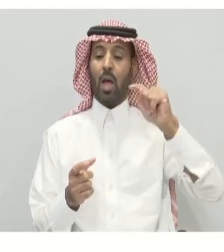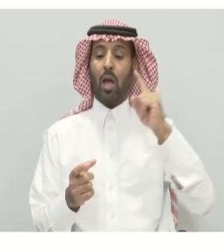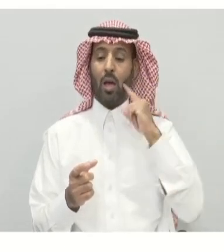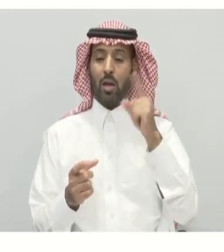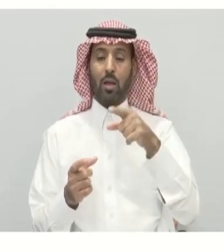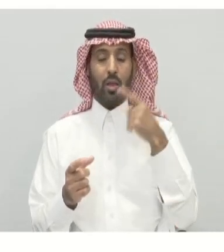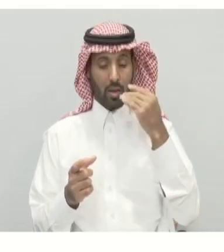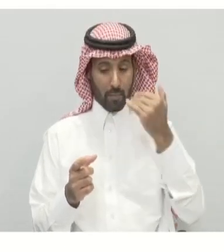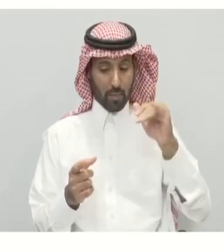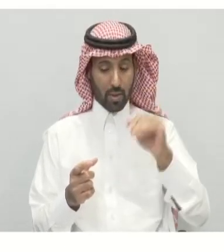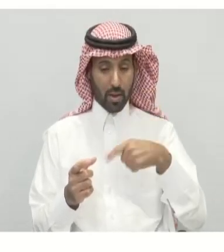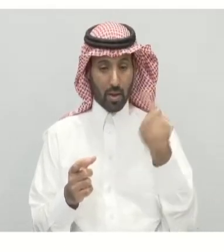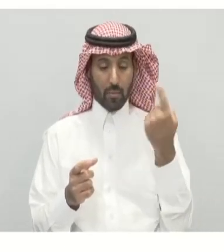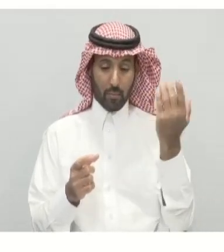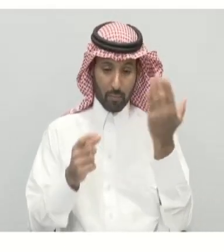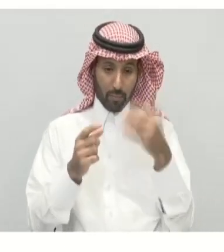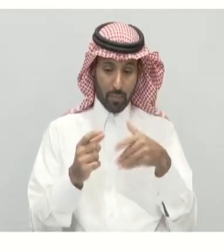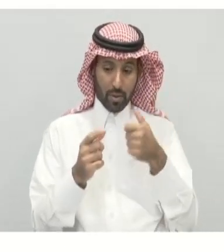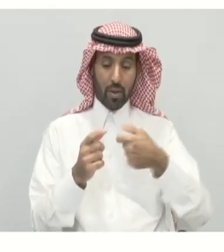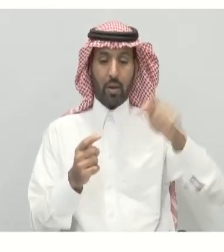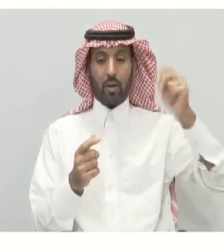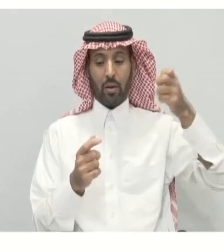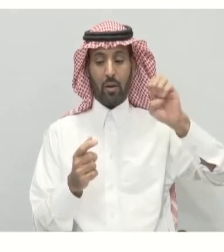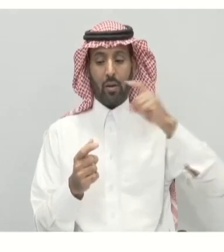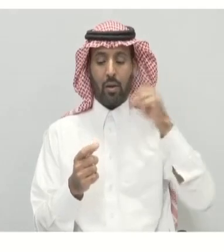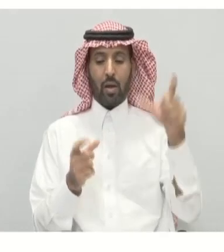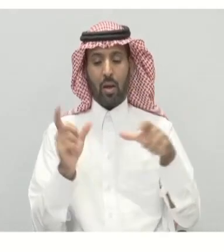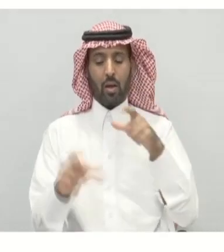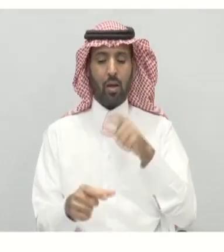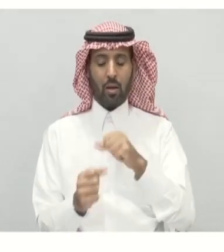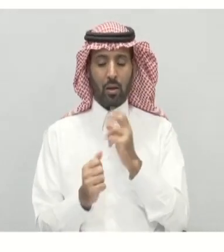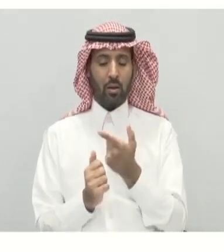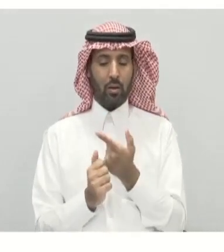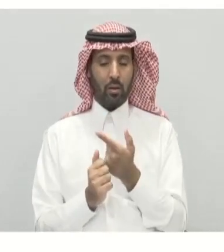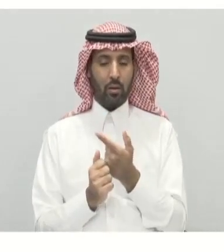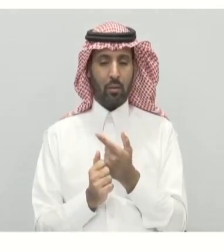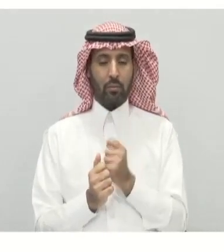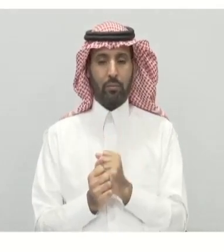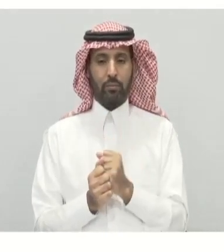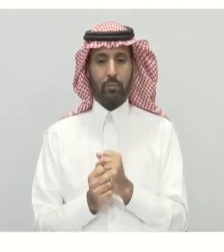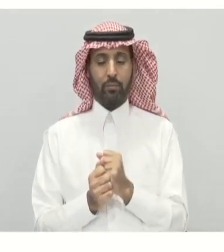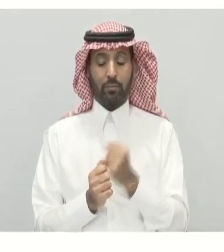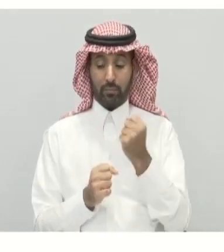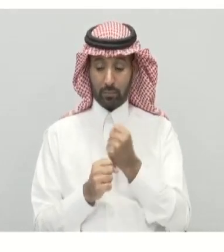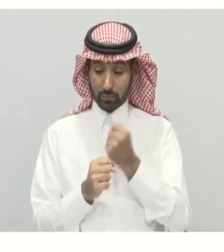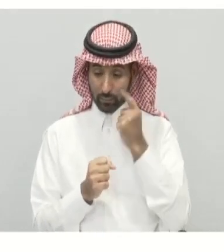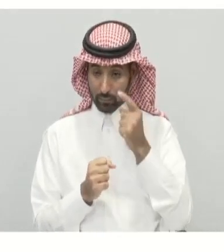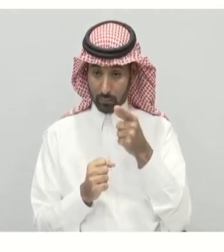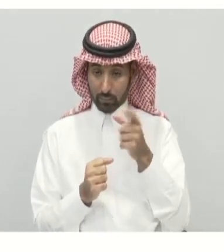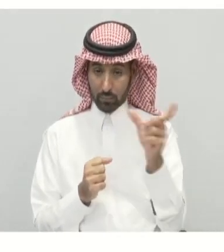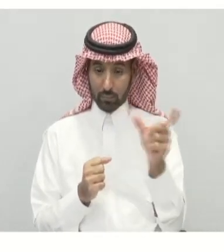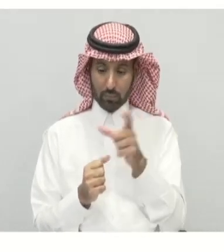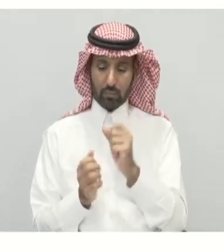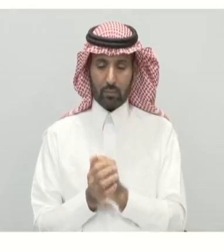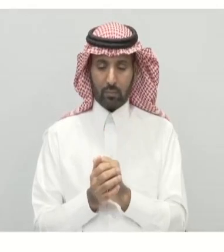in the middle between the particle and the other one, which is the verb. Notice the them